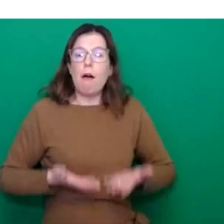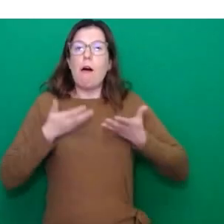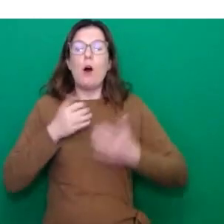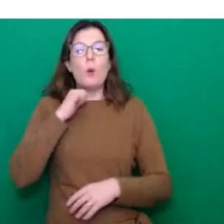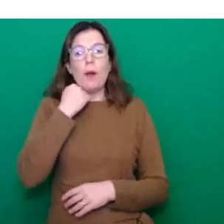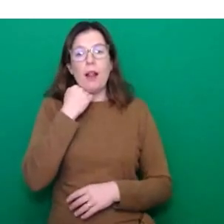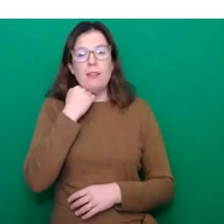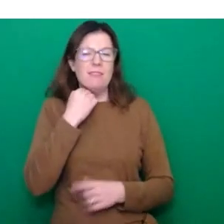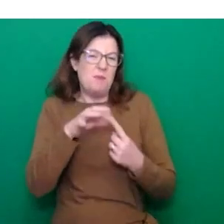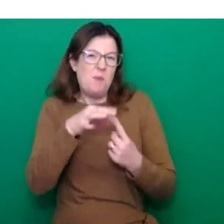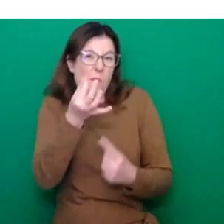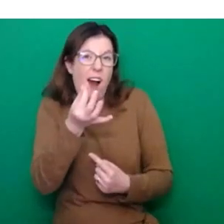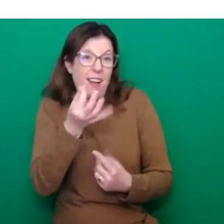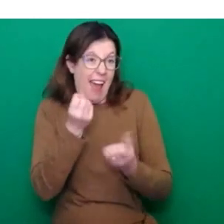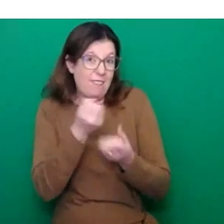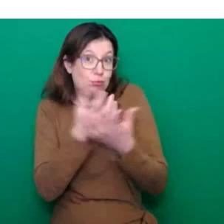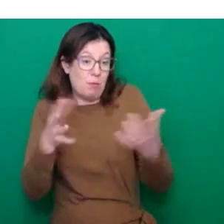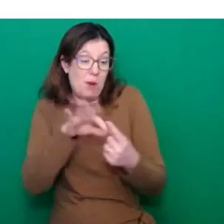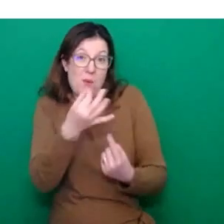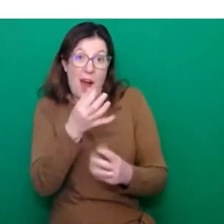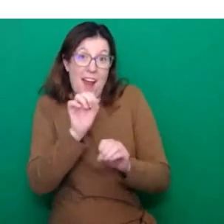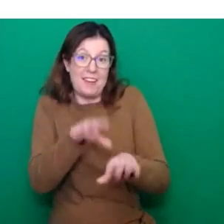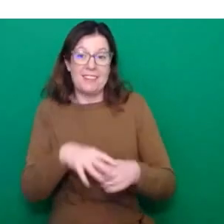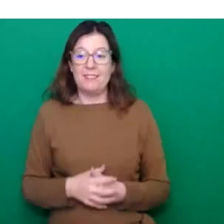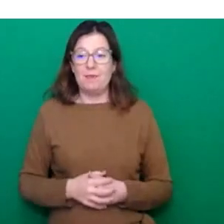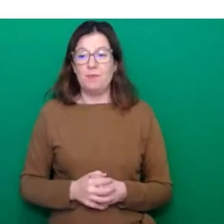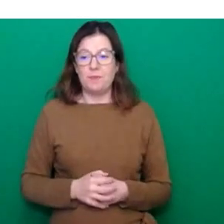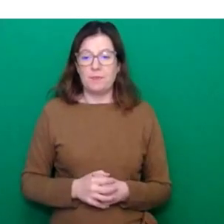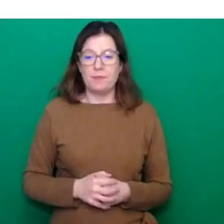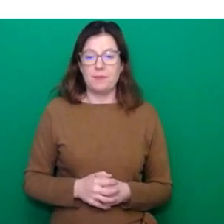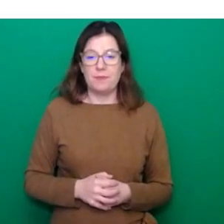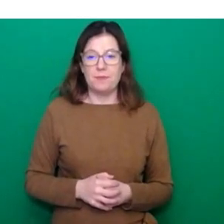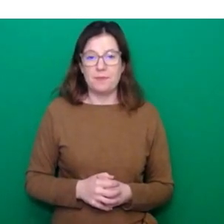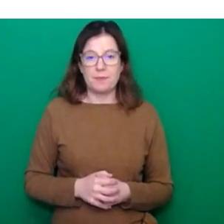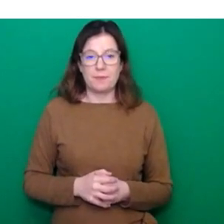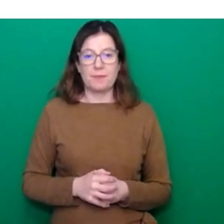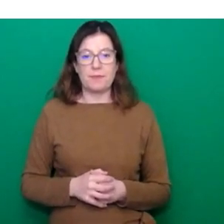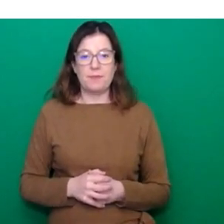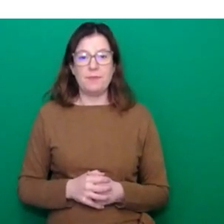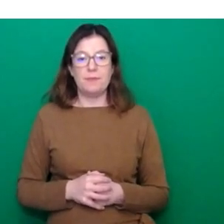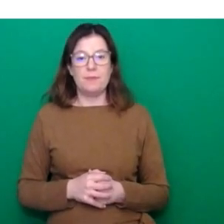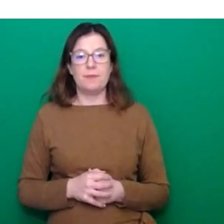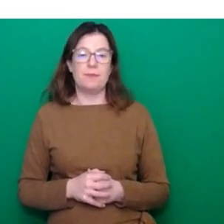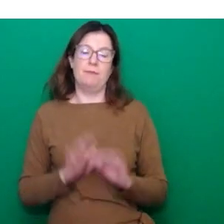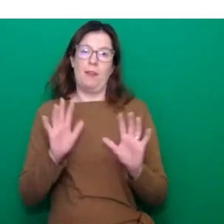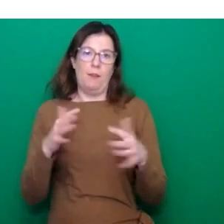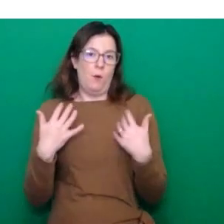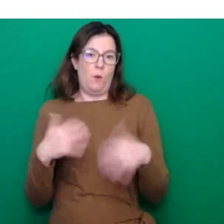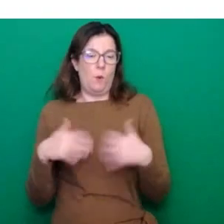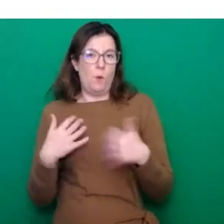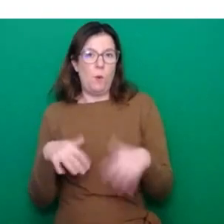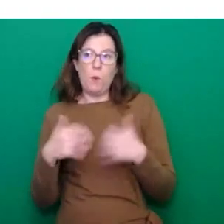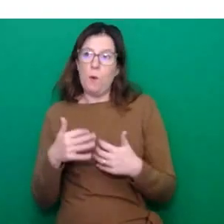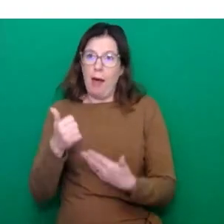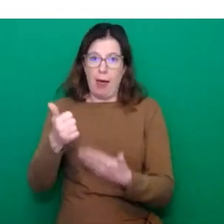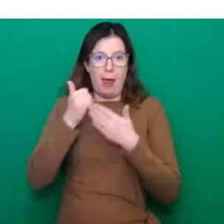That's just one of the several kind of things that we do in our day-to-day work. Wow, so I think that's really helpful, a